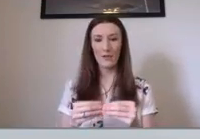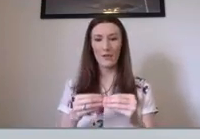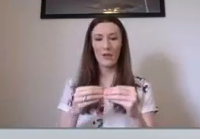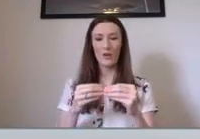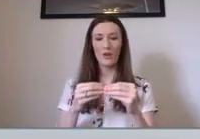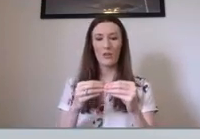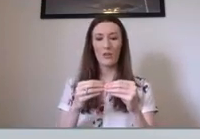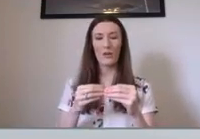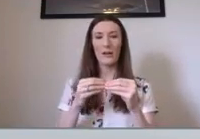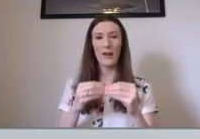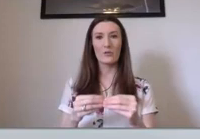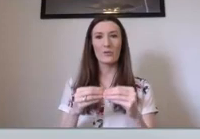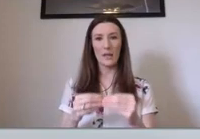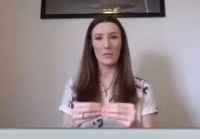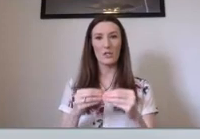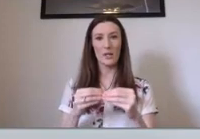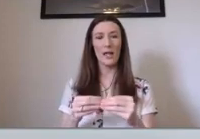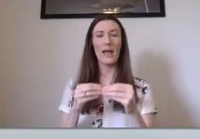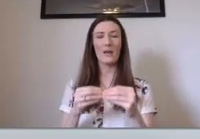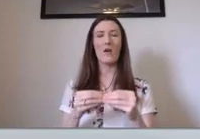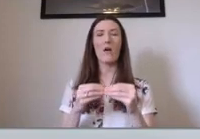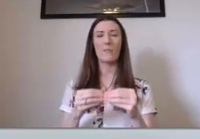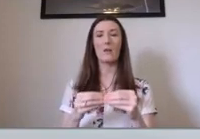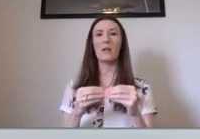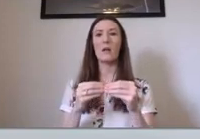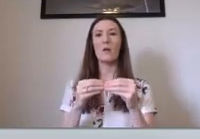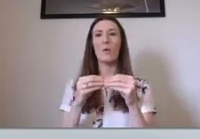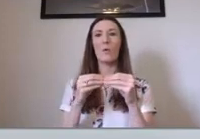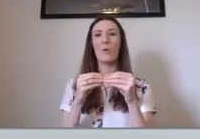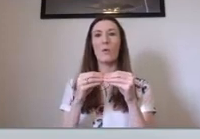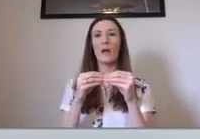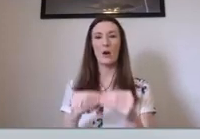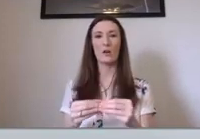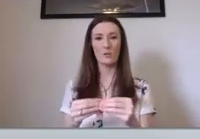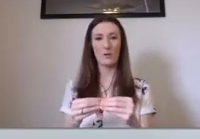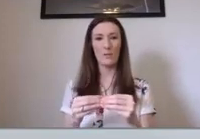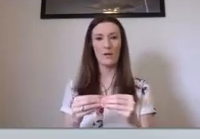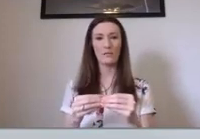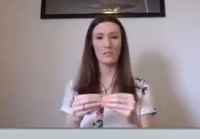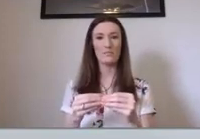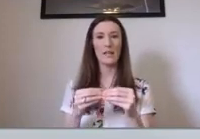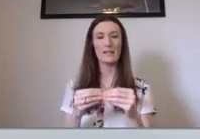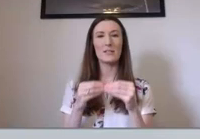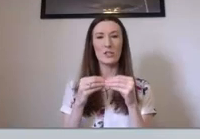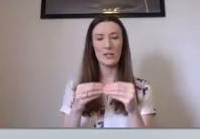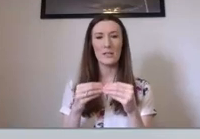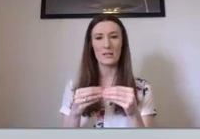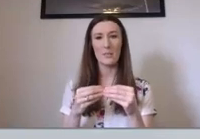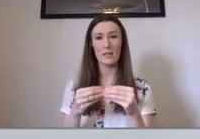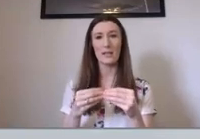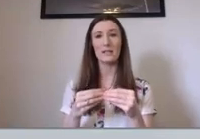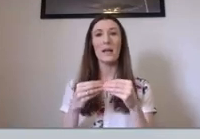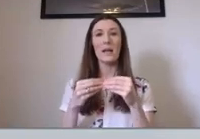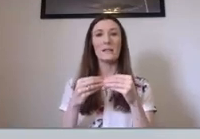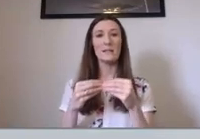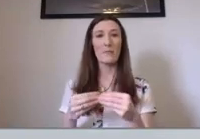deaf, their natural language cannot be an auditory one. It just doesn't